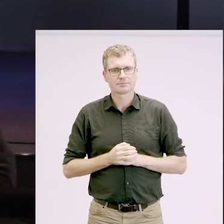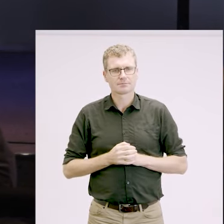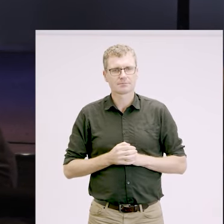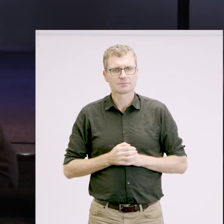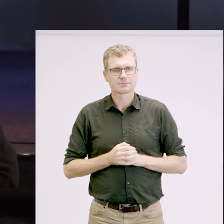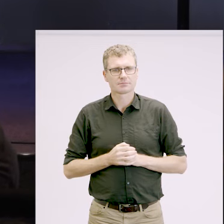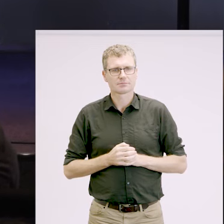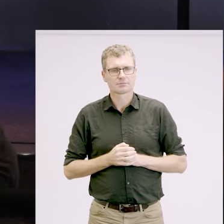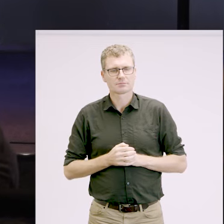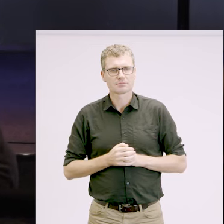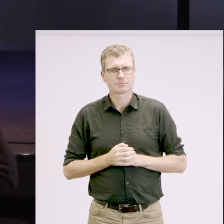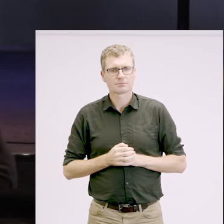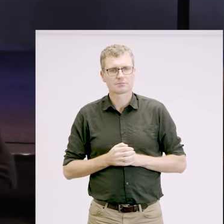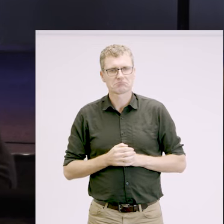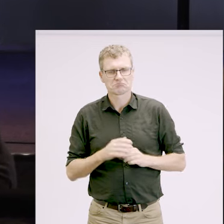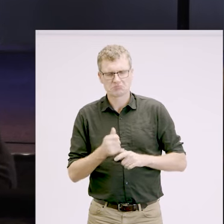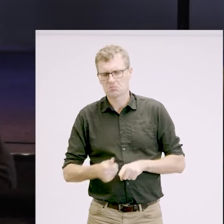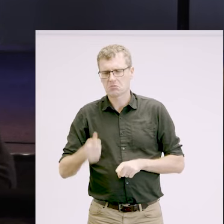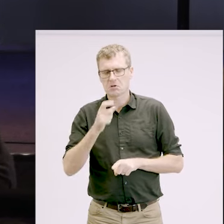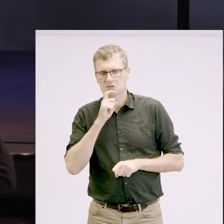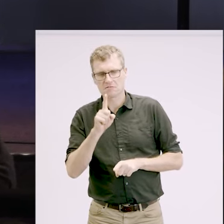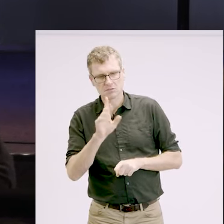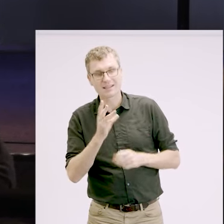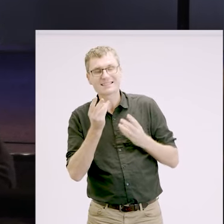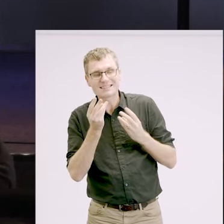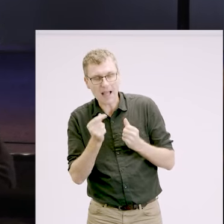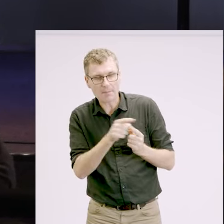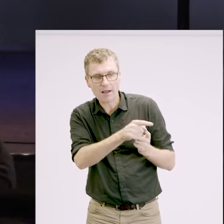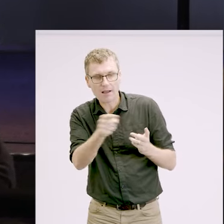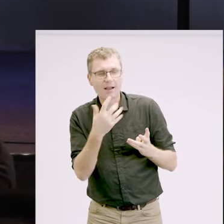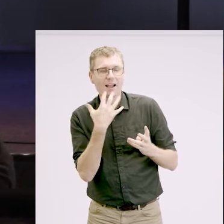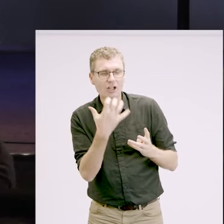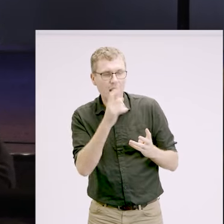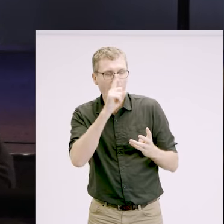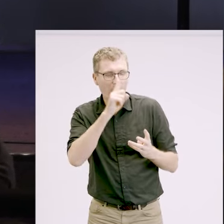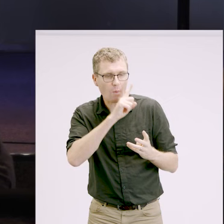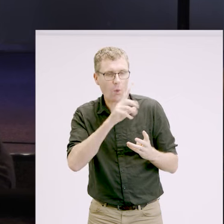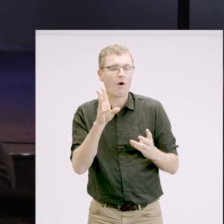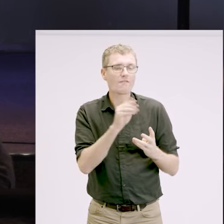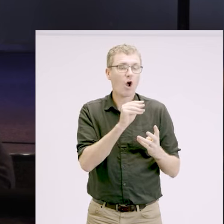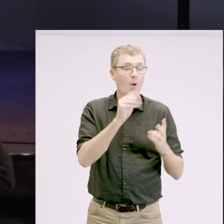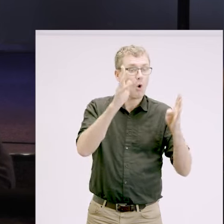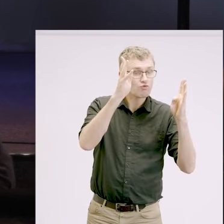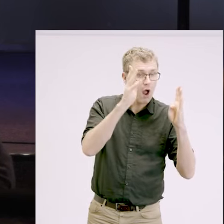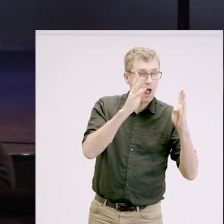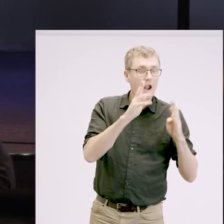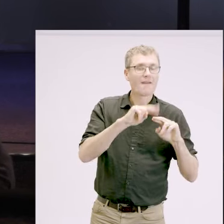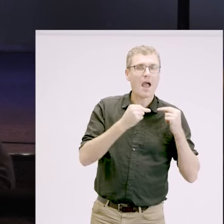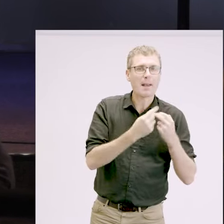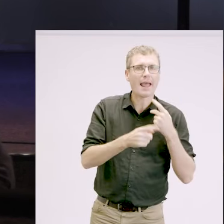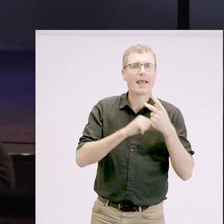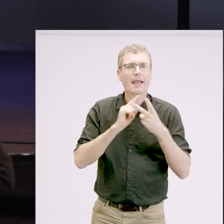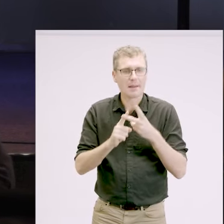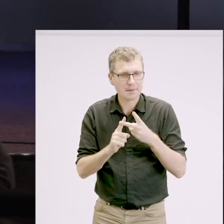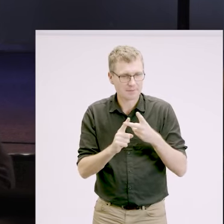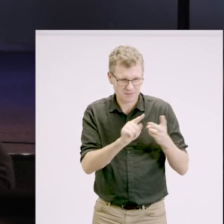of the less relevant details. He commanded his eunuch to bring some of the people of Israel, both of the royal family